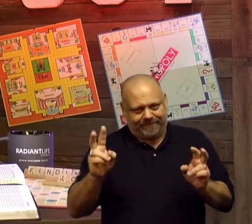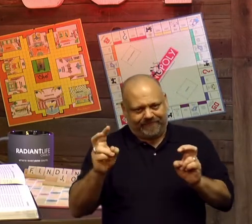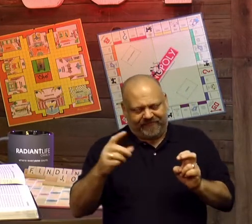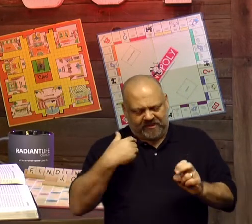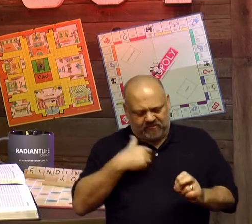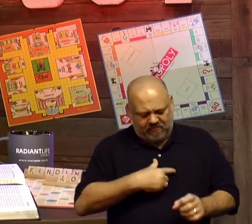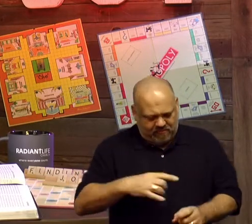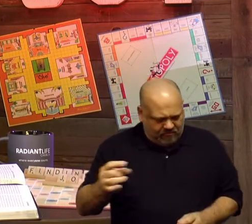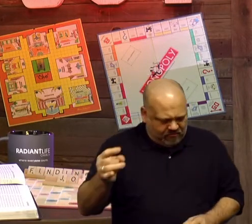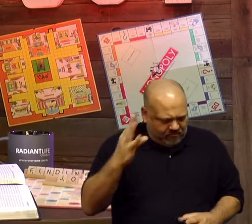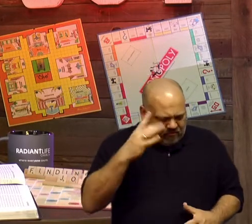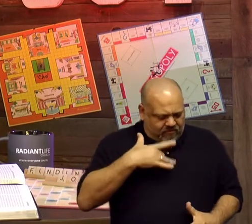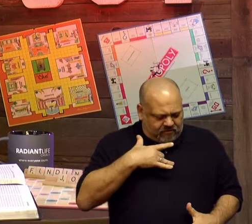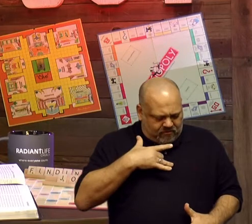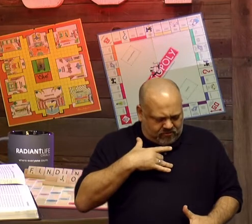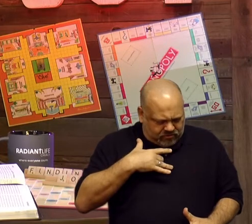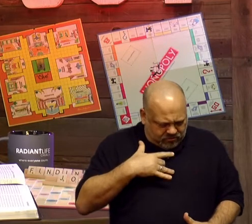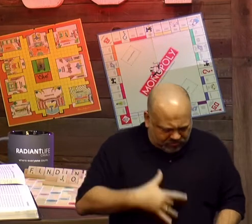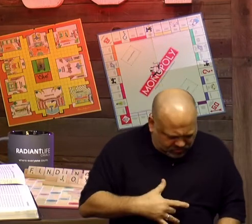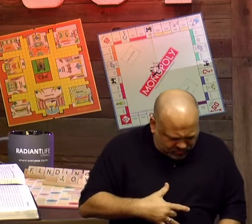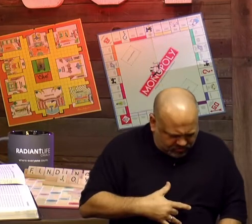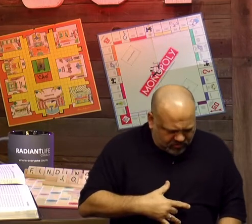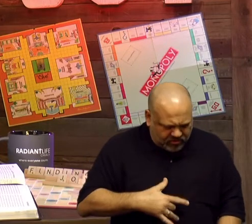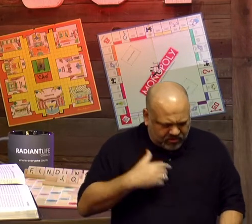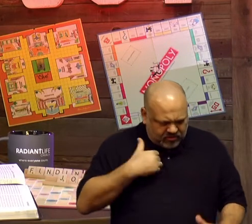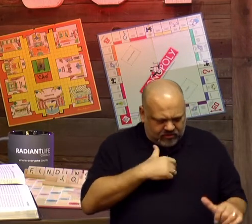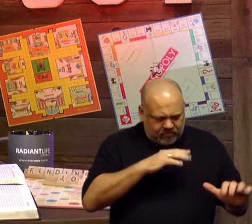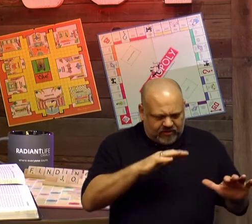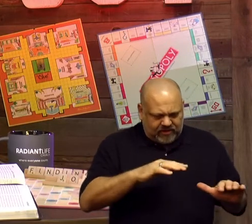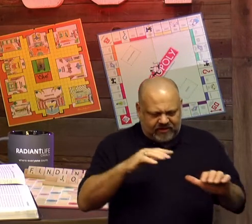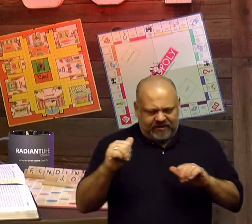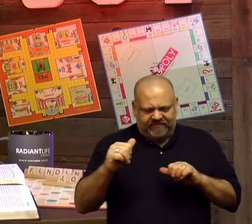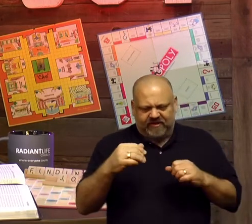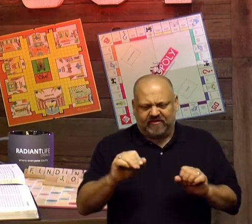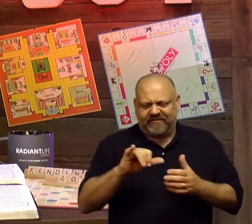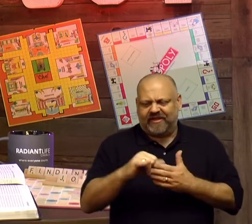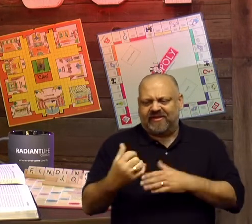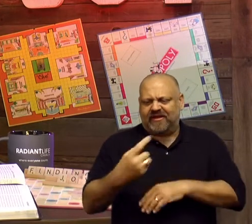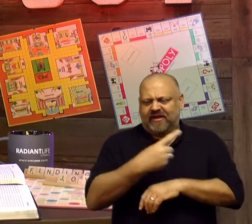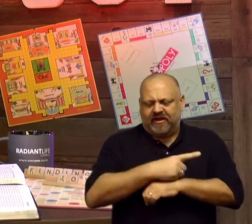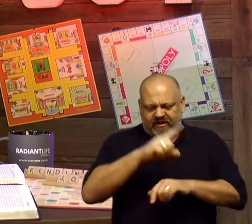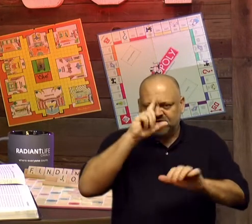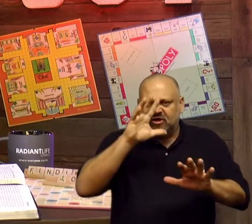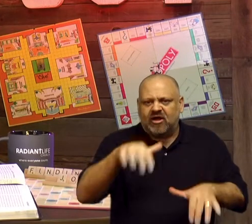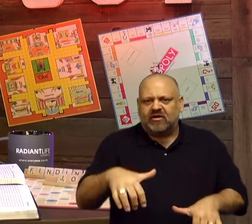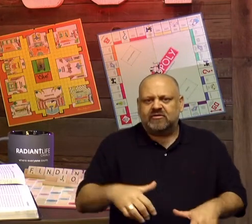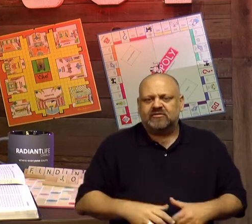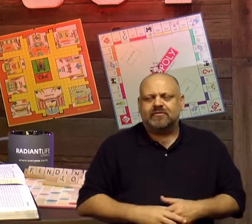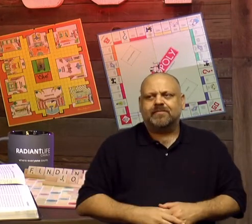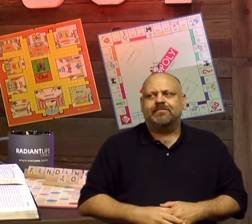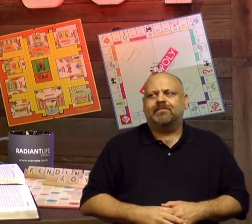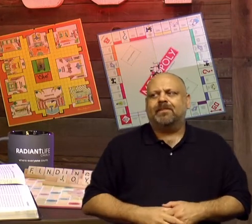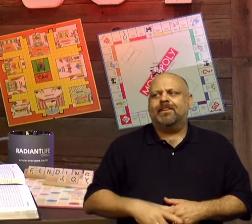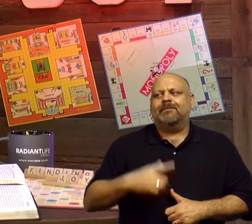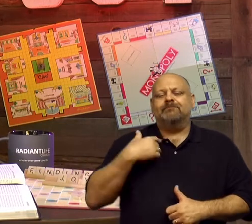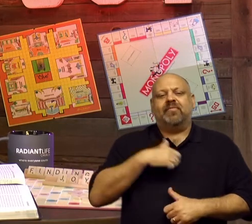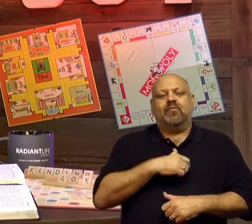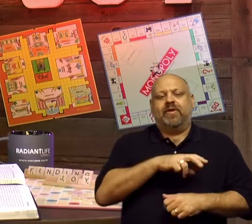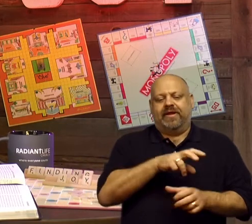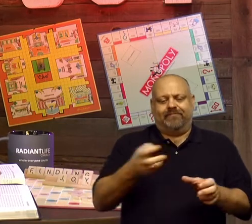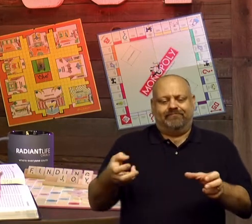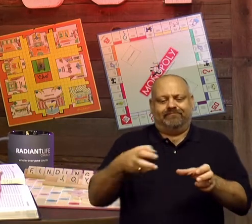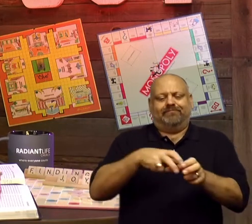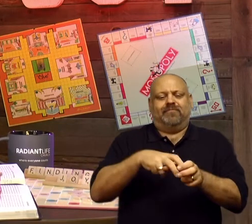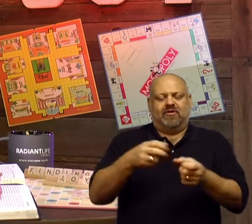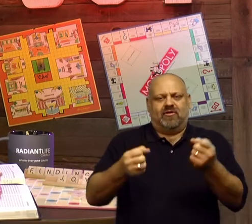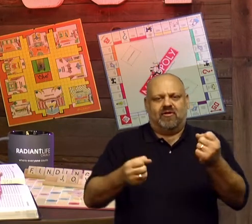baby. We were devastated, and we left that office that day in shock.